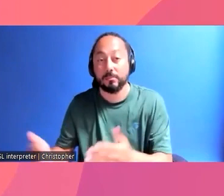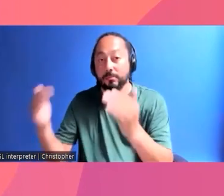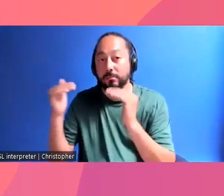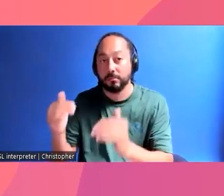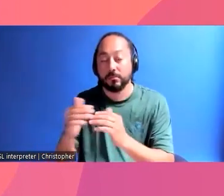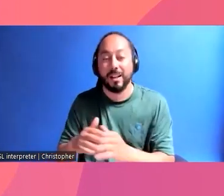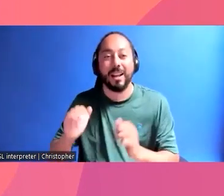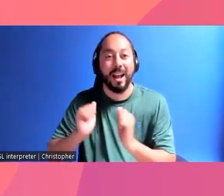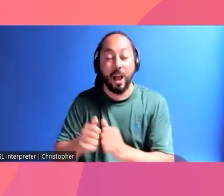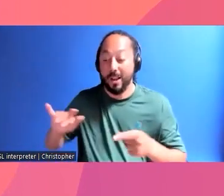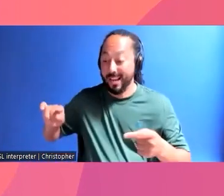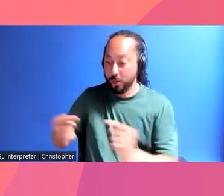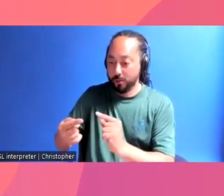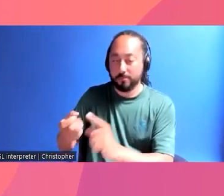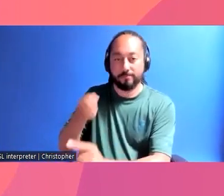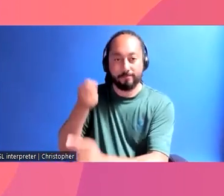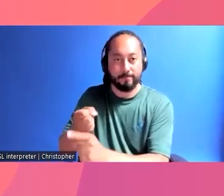factors contribute to the care journey,